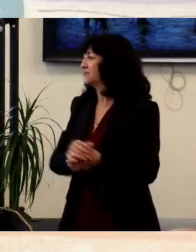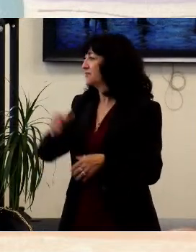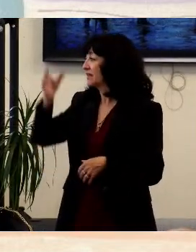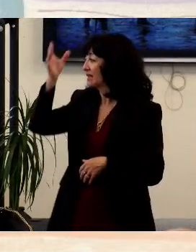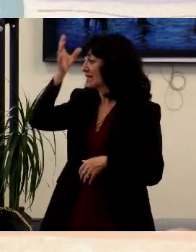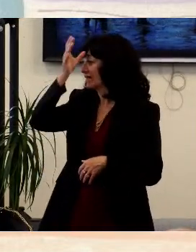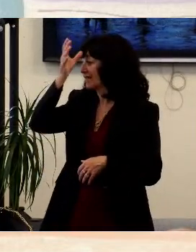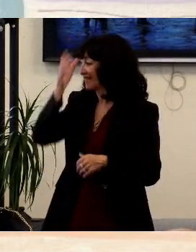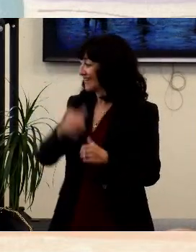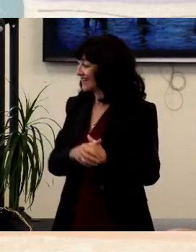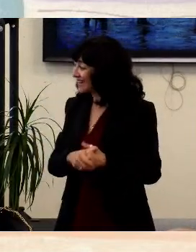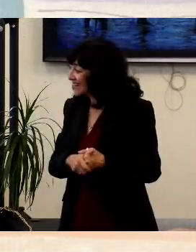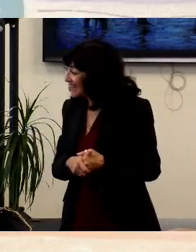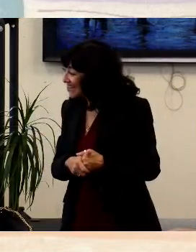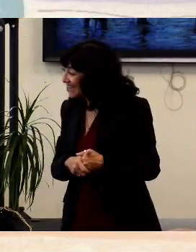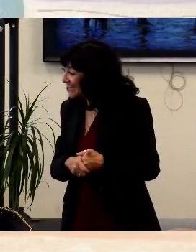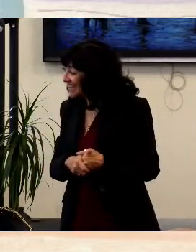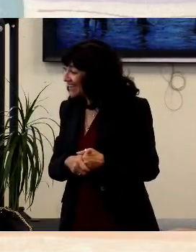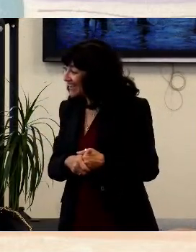fiction.